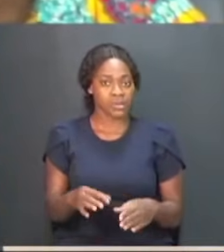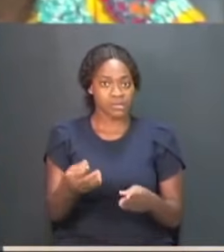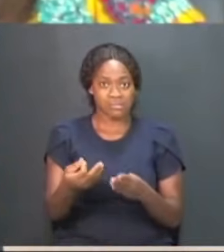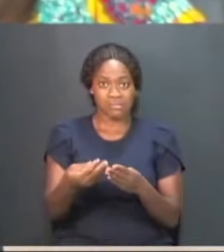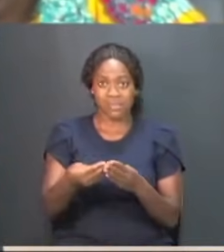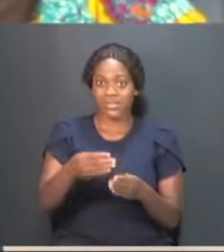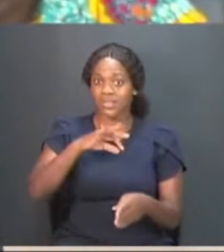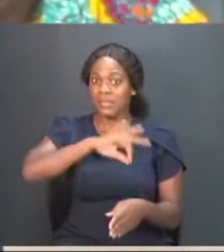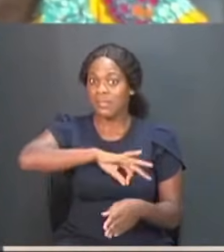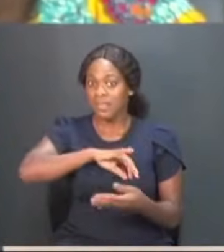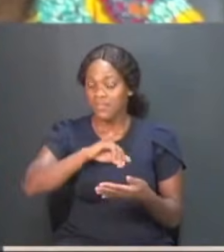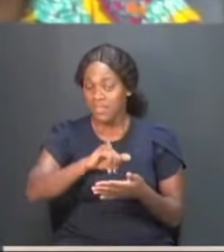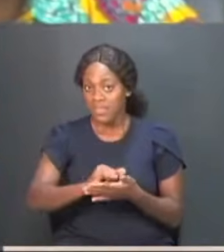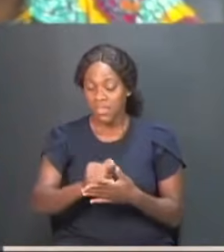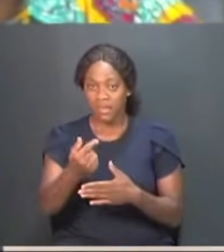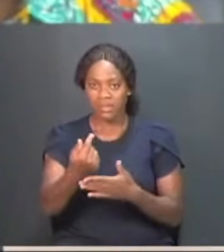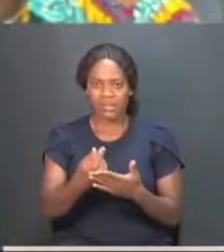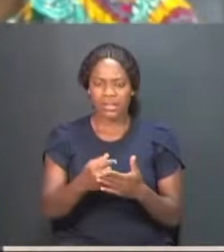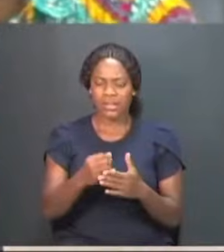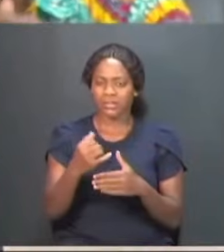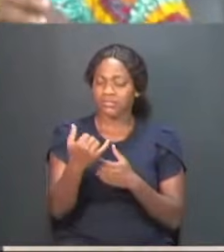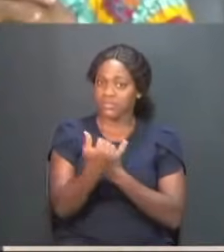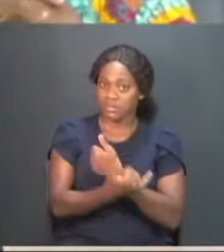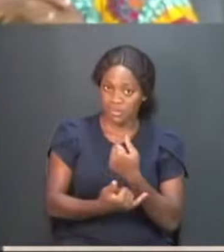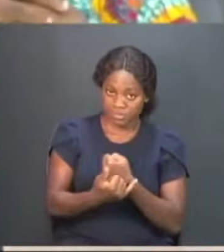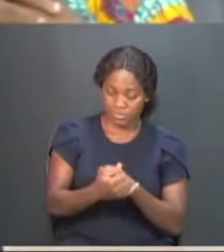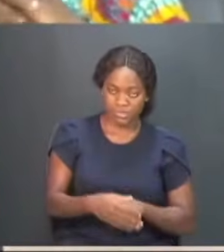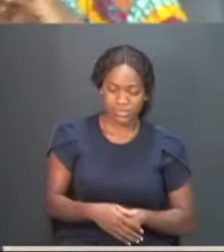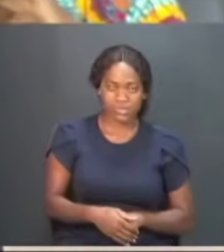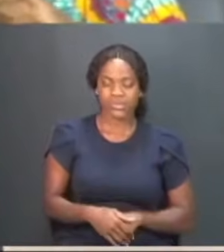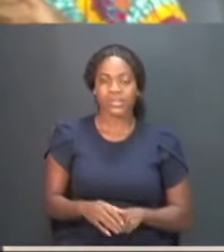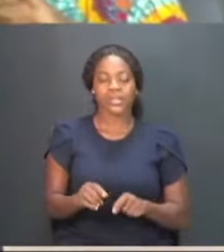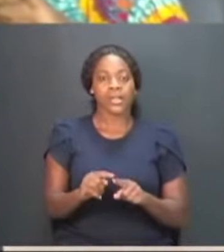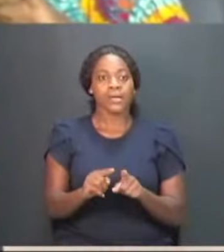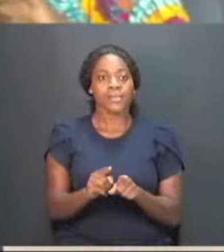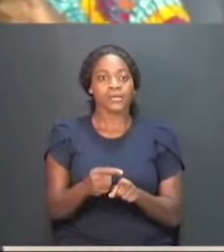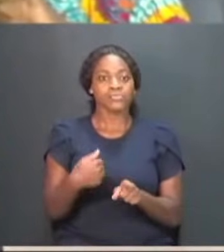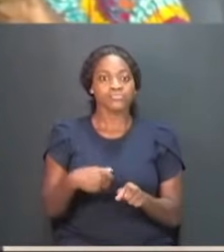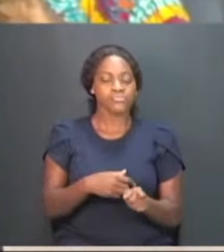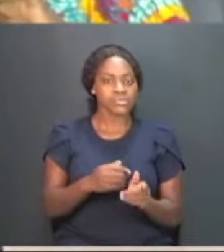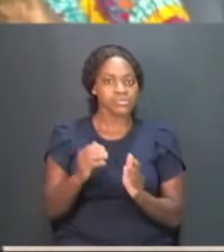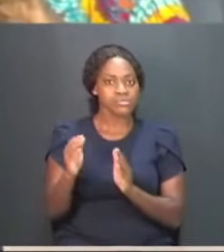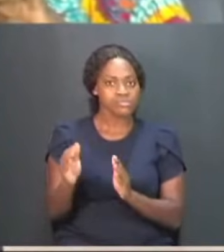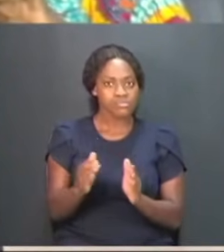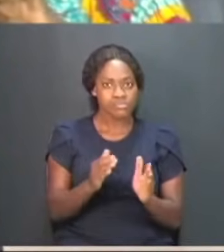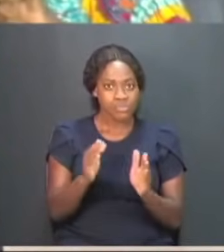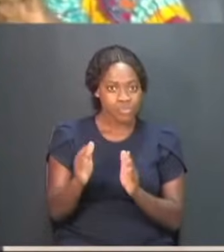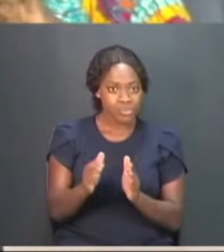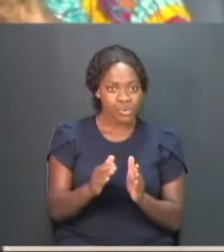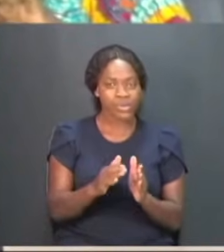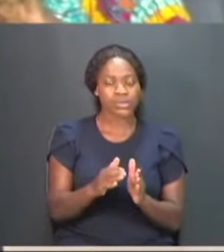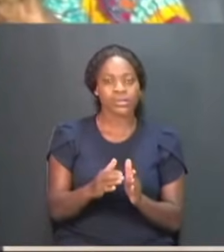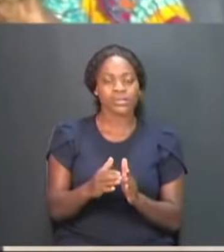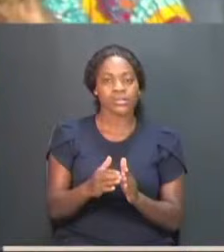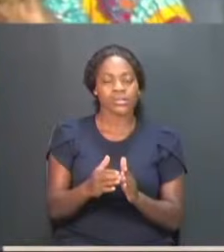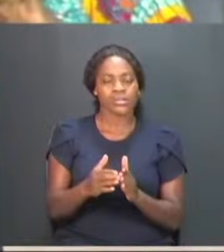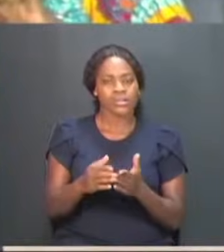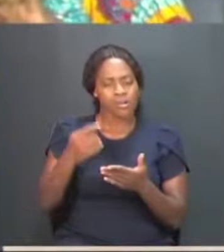country. Mr. Speaker, this country is preparing for the third round mutual evaluation on money laundering,